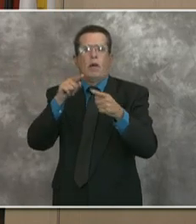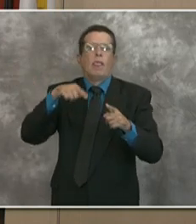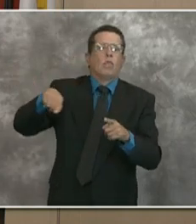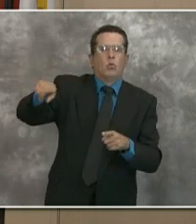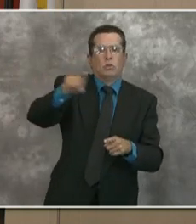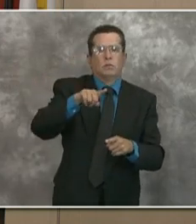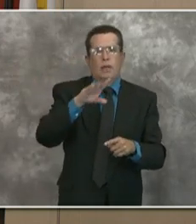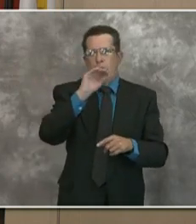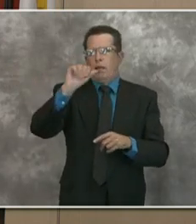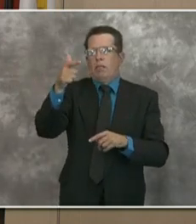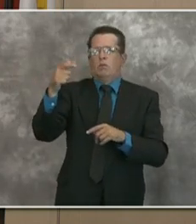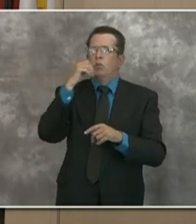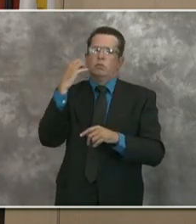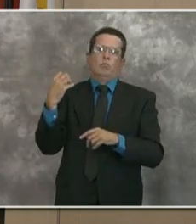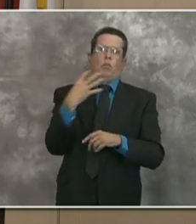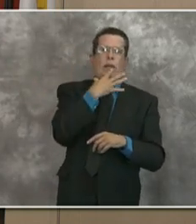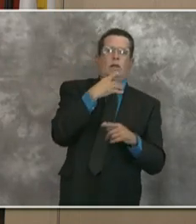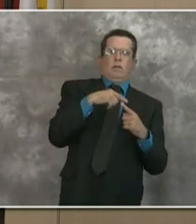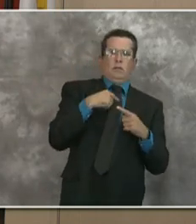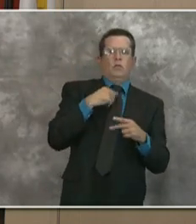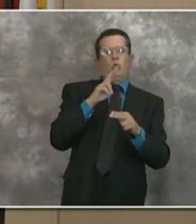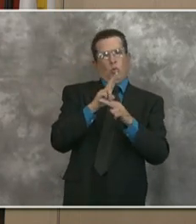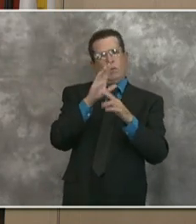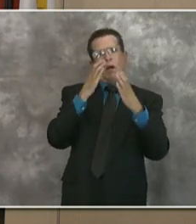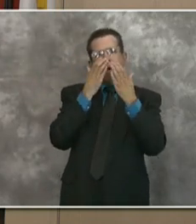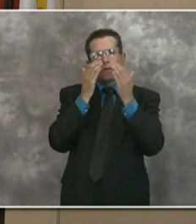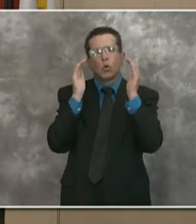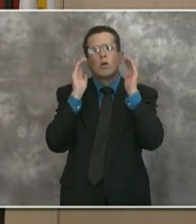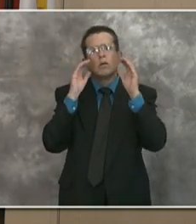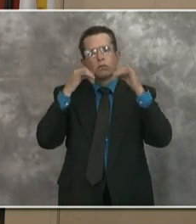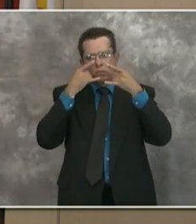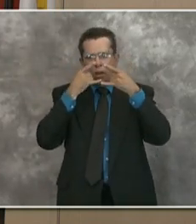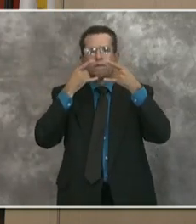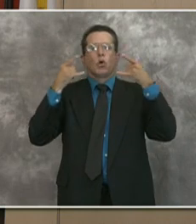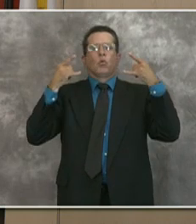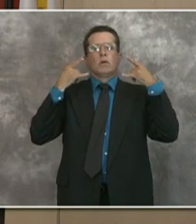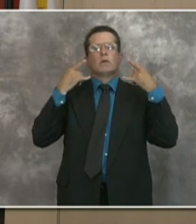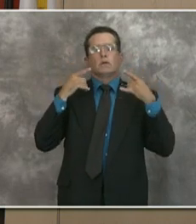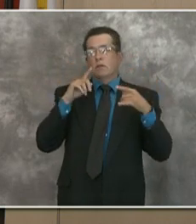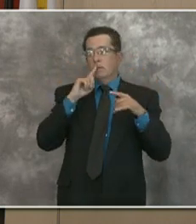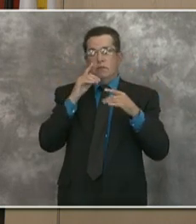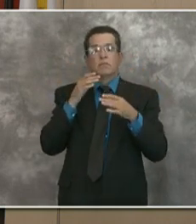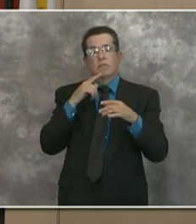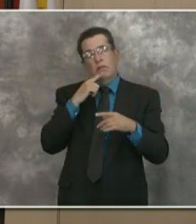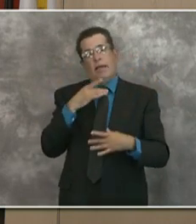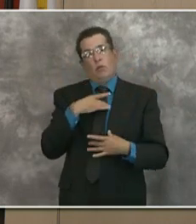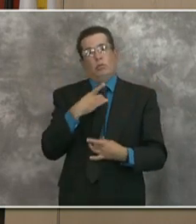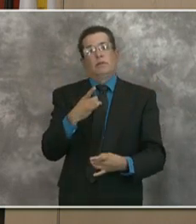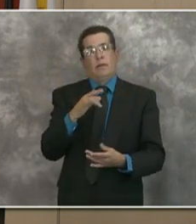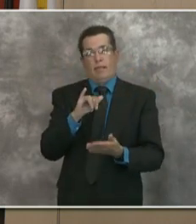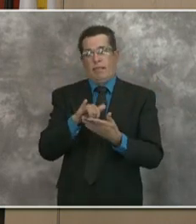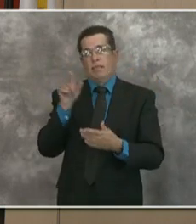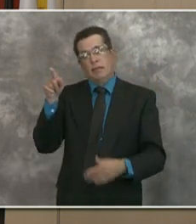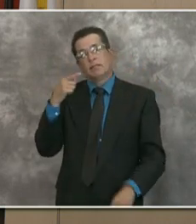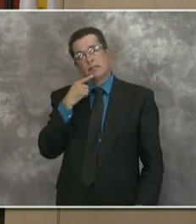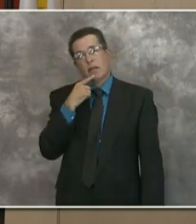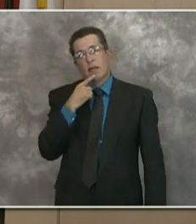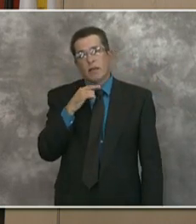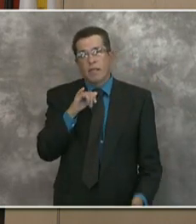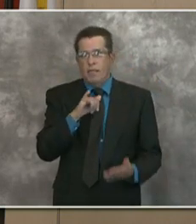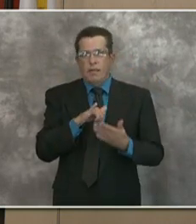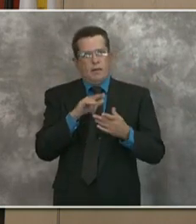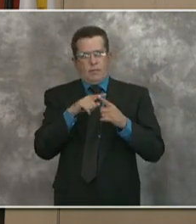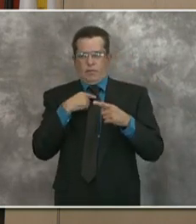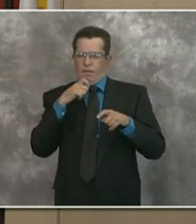versa. So it's interesting that they submitted or released that information, but we have to